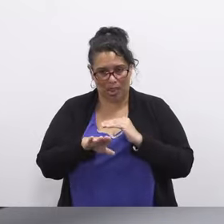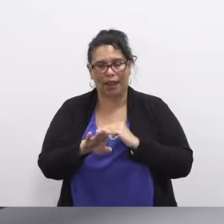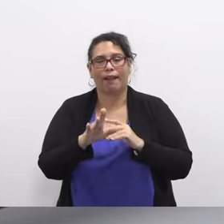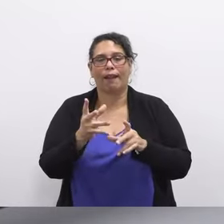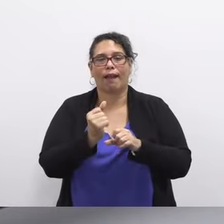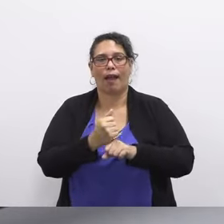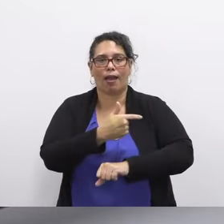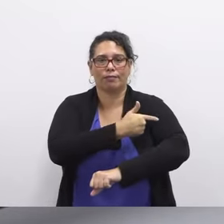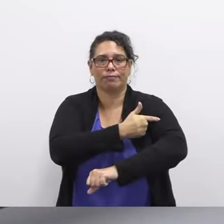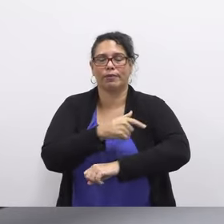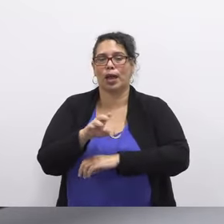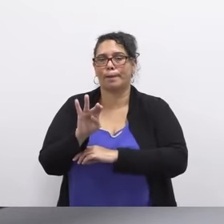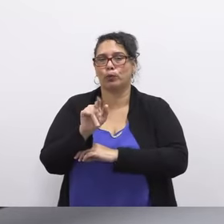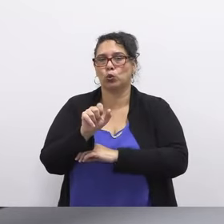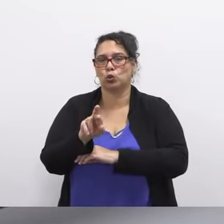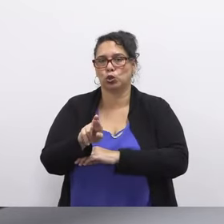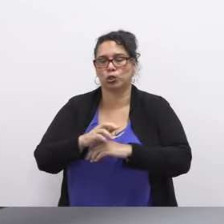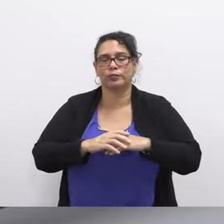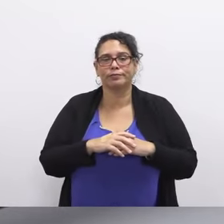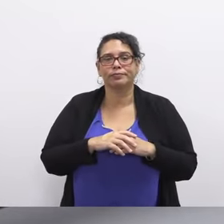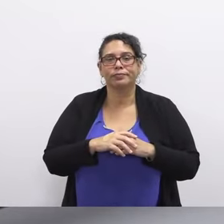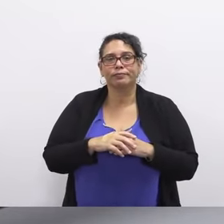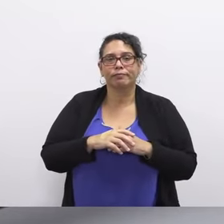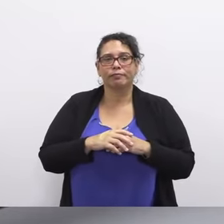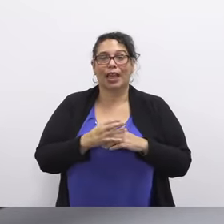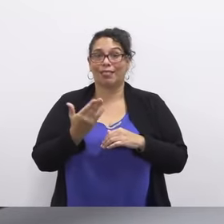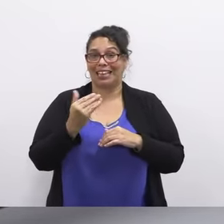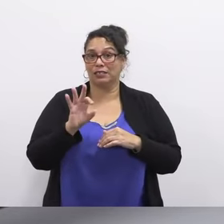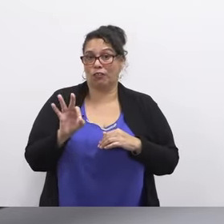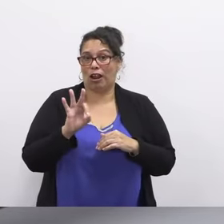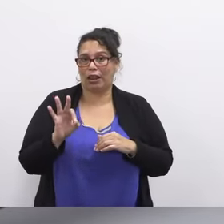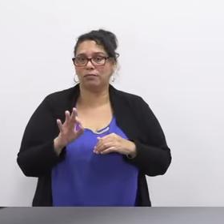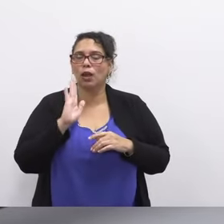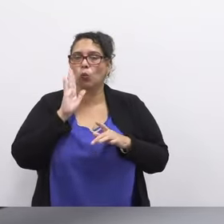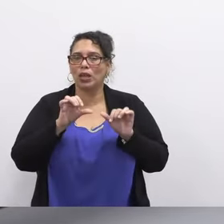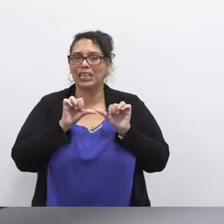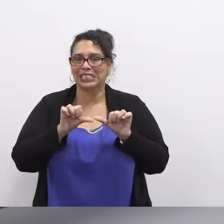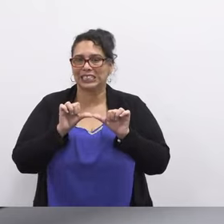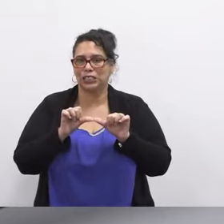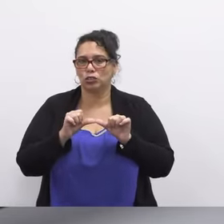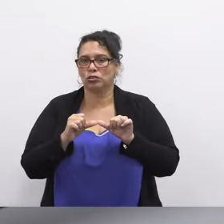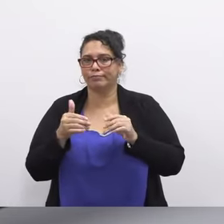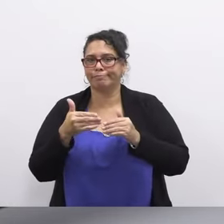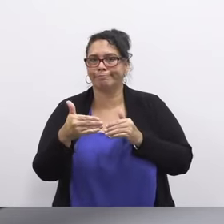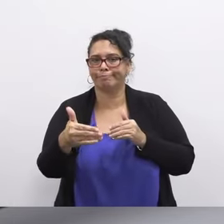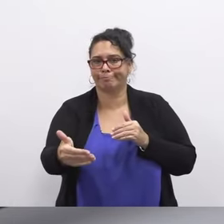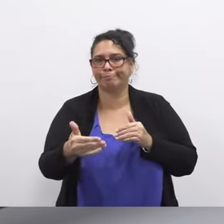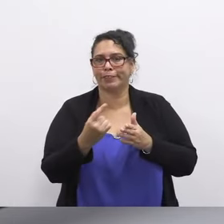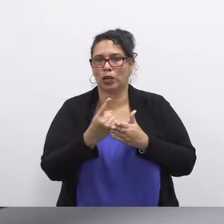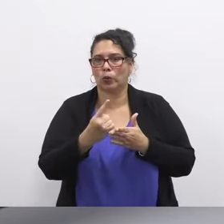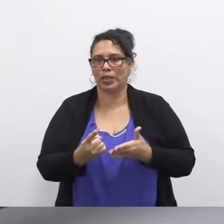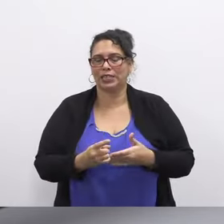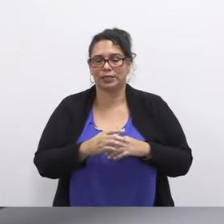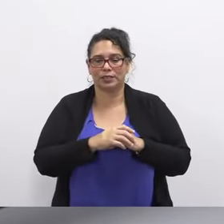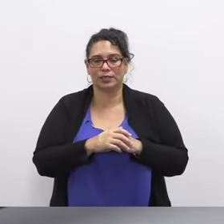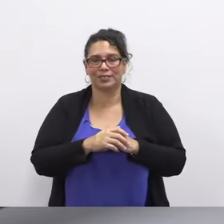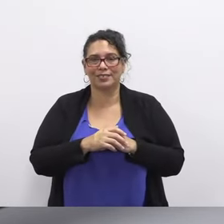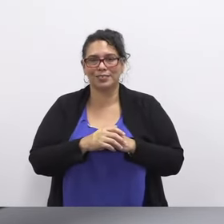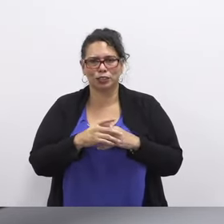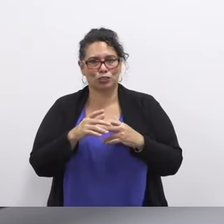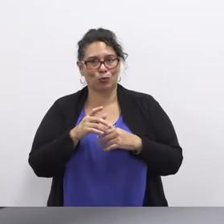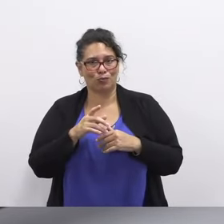booster vaccine last Friday, and that clinic will continue for several weeks into the future. So they are a